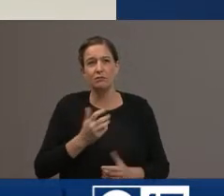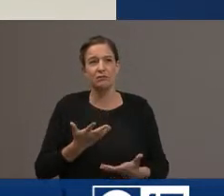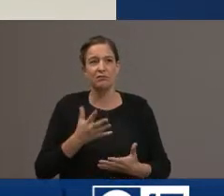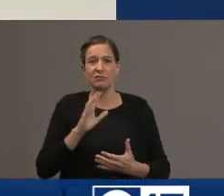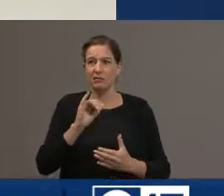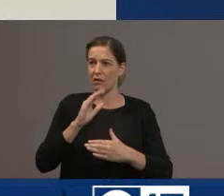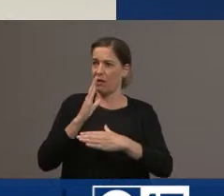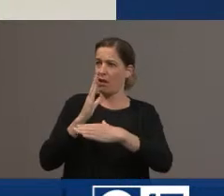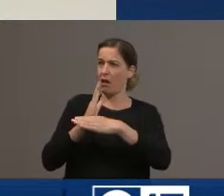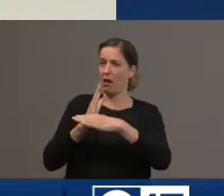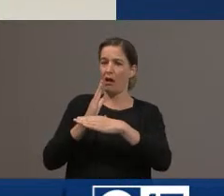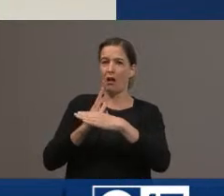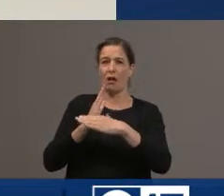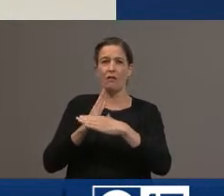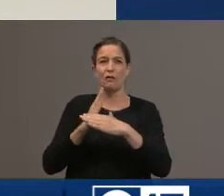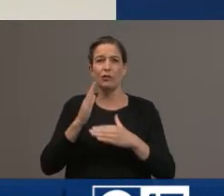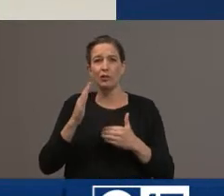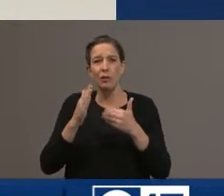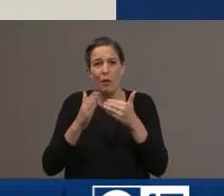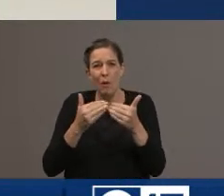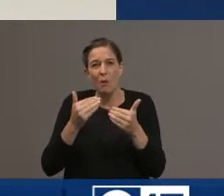2,750 cases per day.